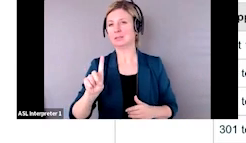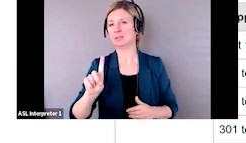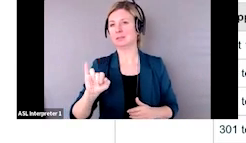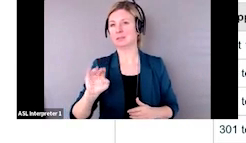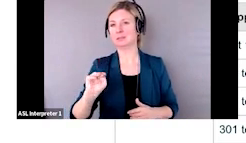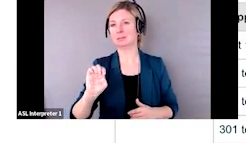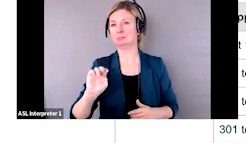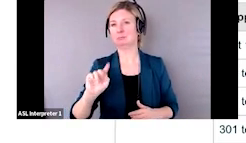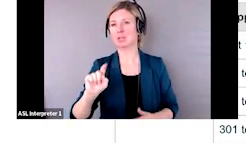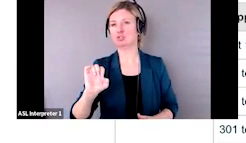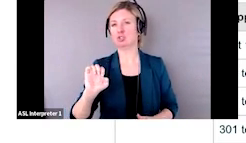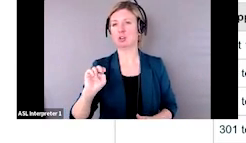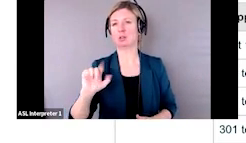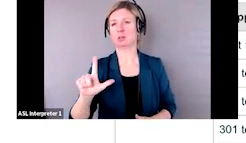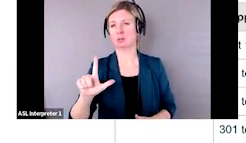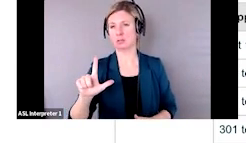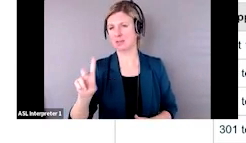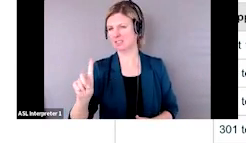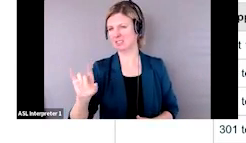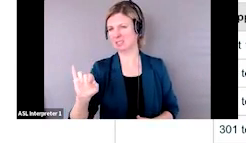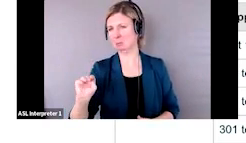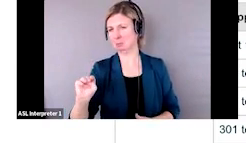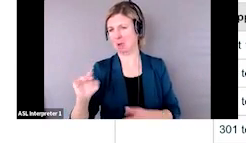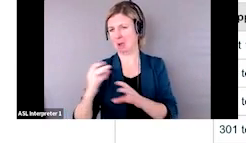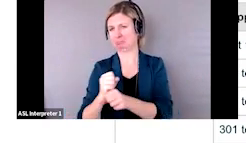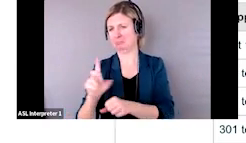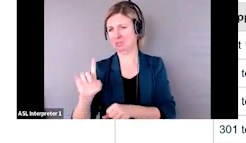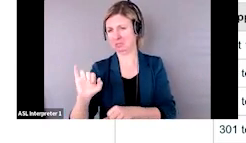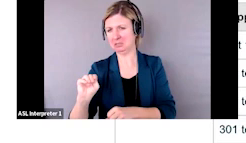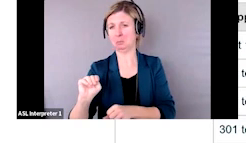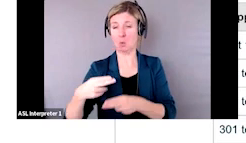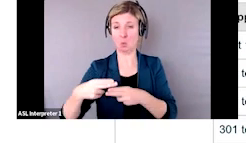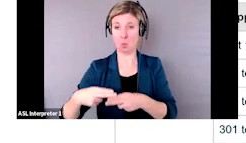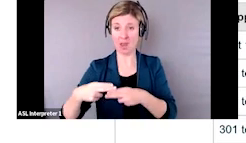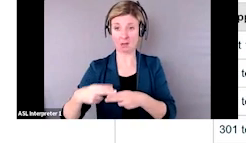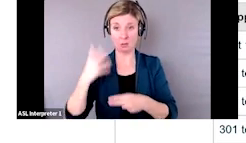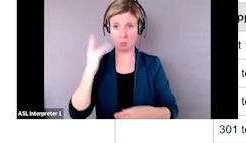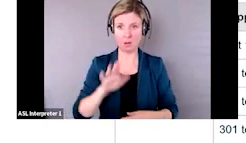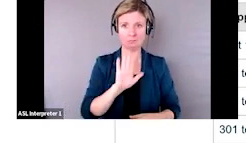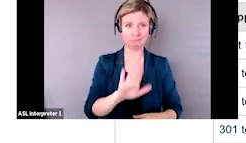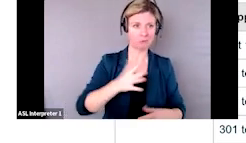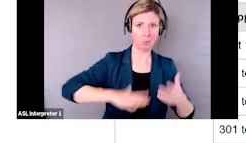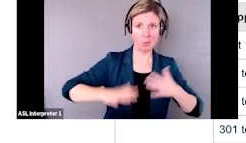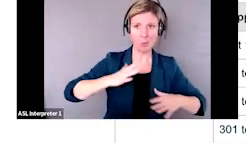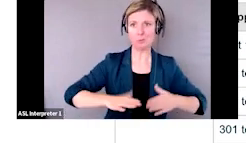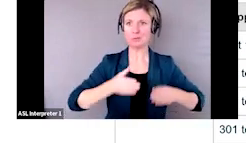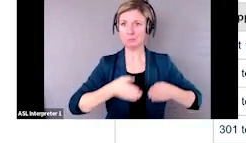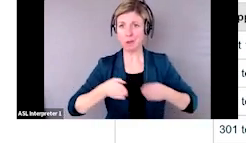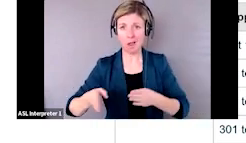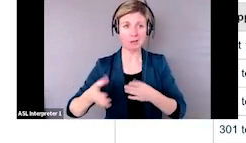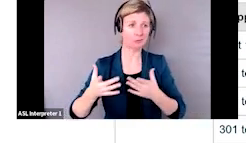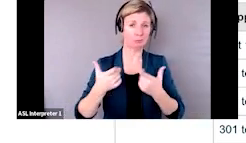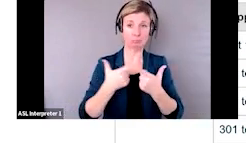dress, pair of pants don't weigh that much in comparison to the amount of space they take up in the